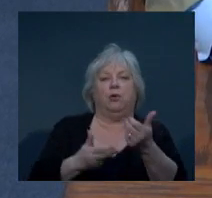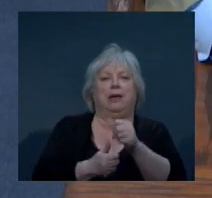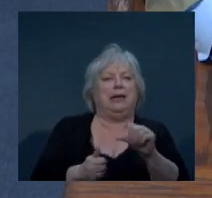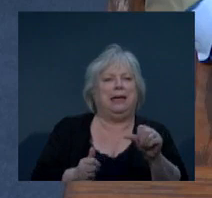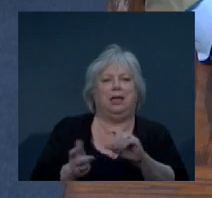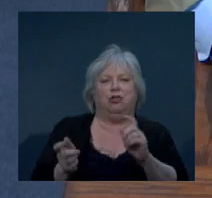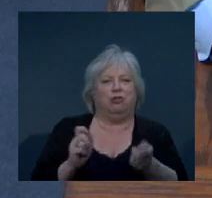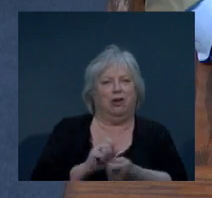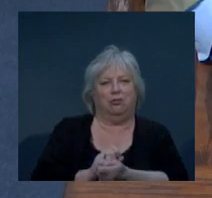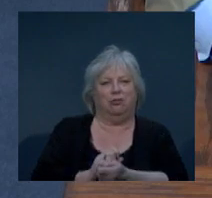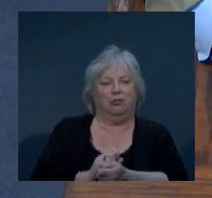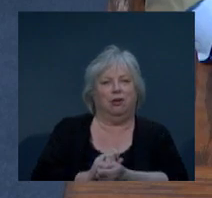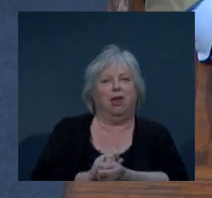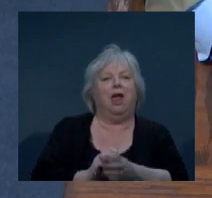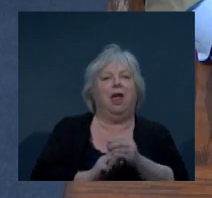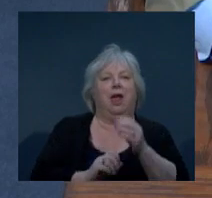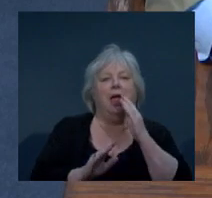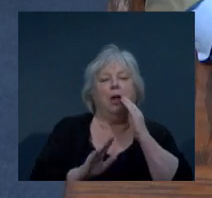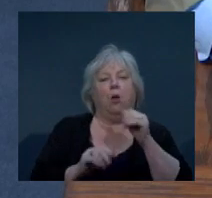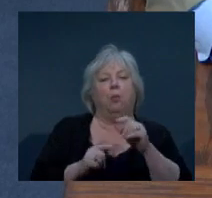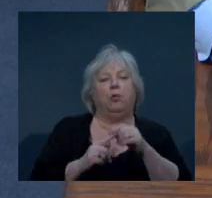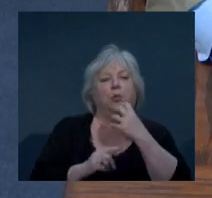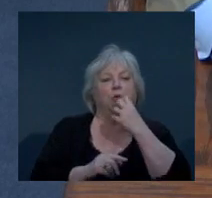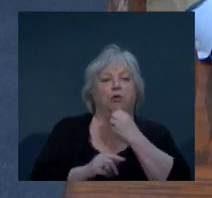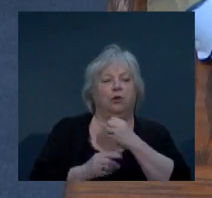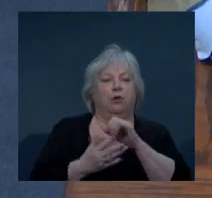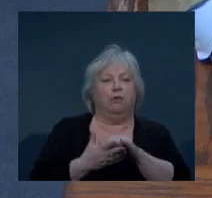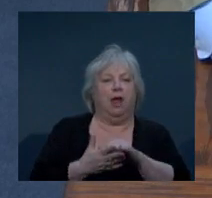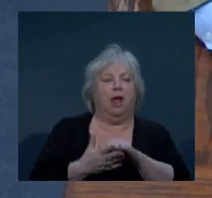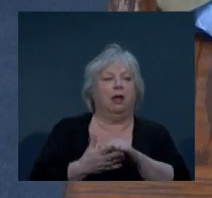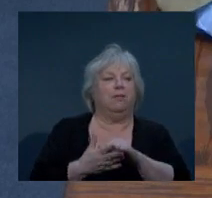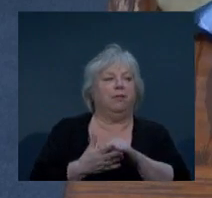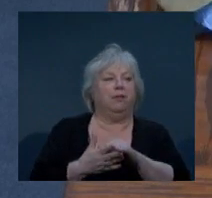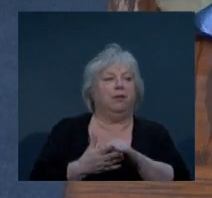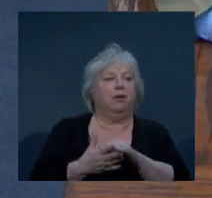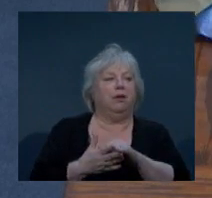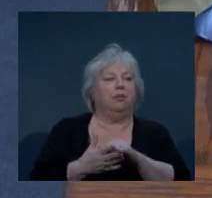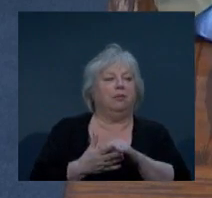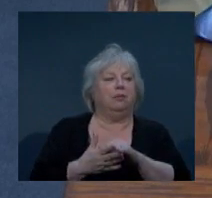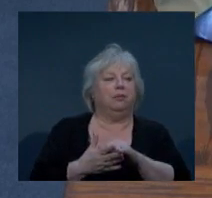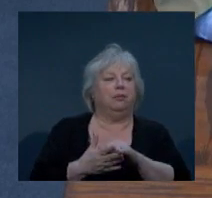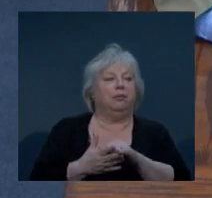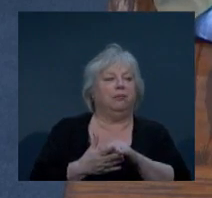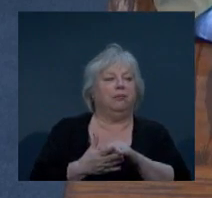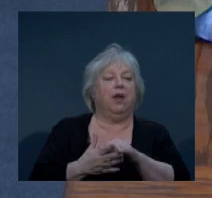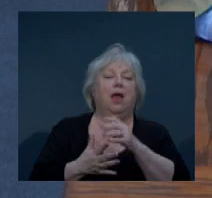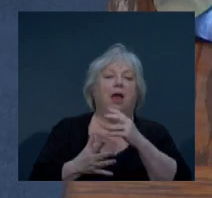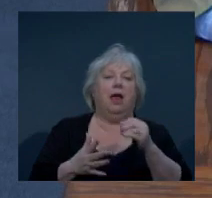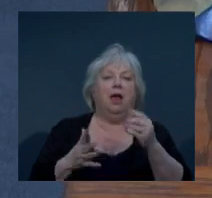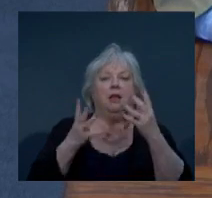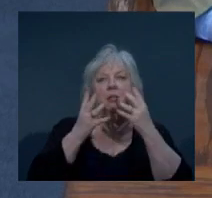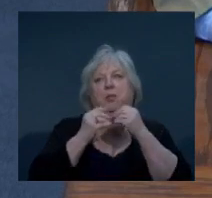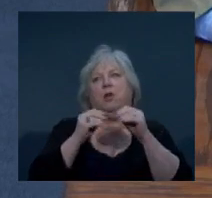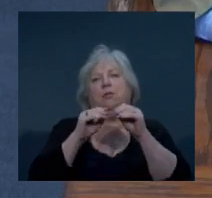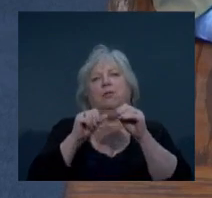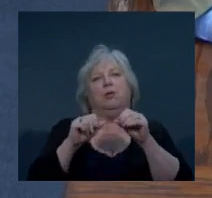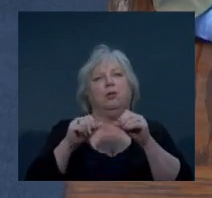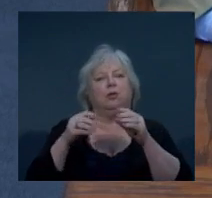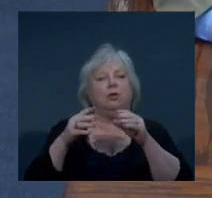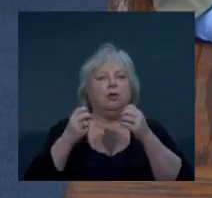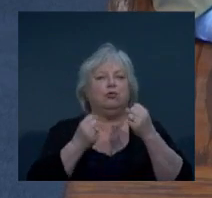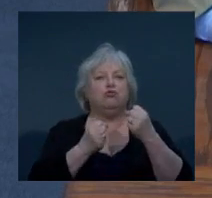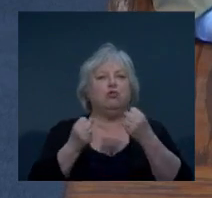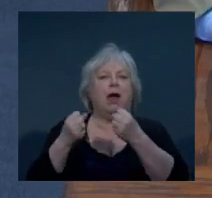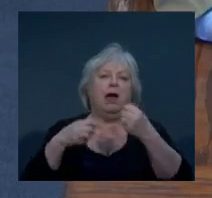in that and hopes to preserve that and the amenities which go along with preserving Fletcher Hollow